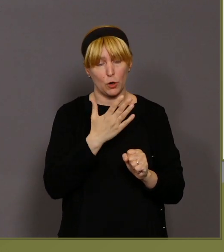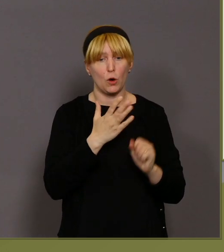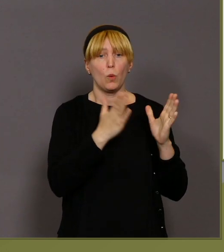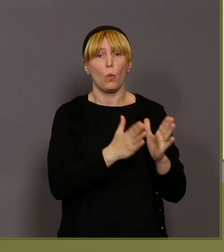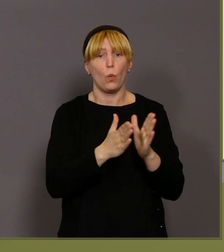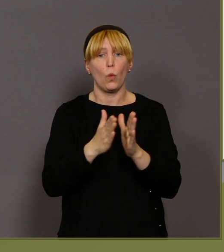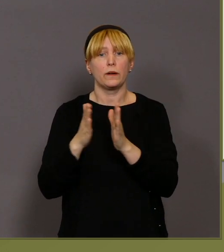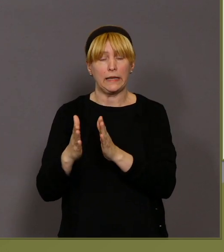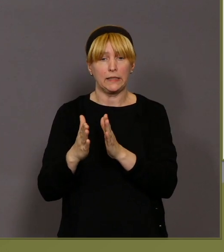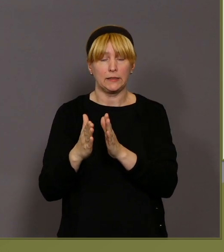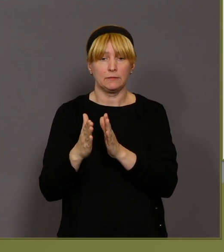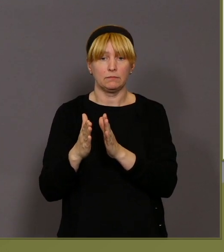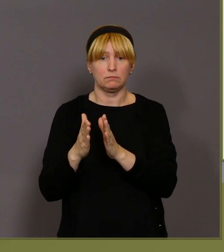that